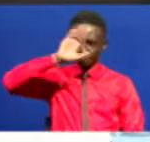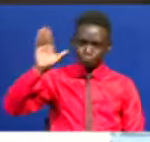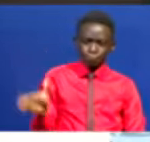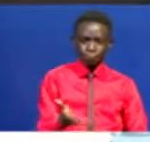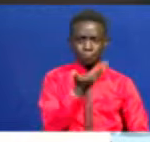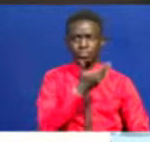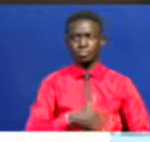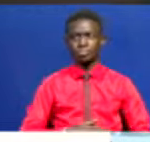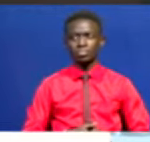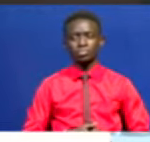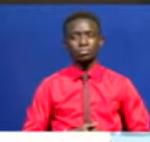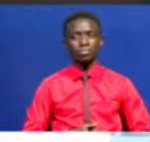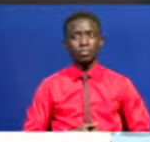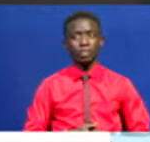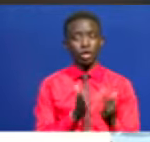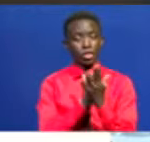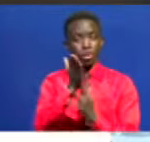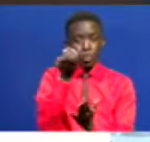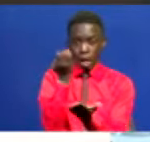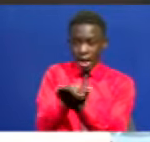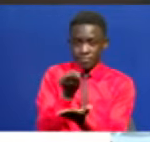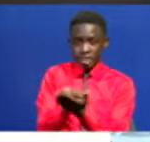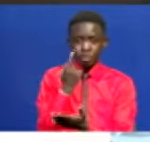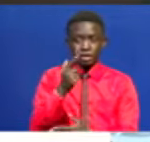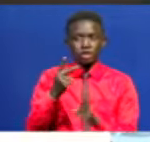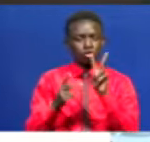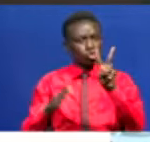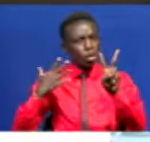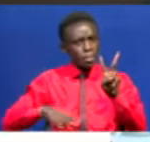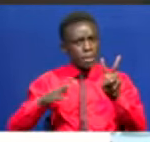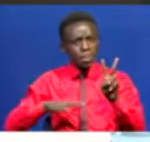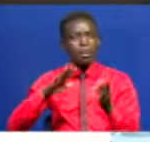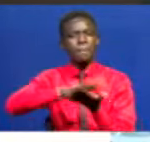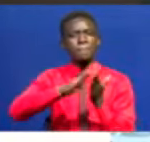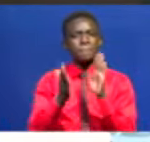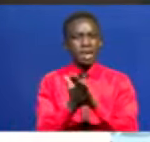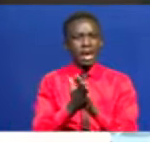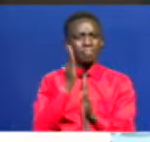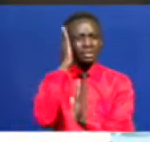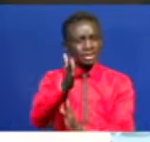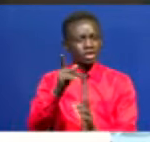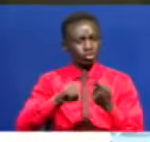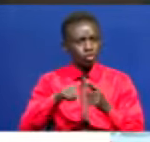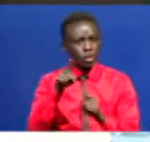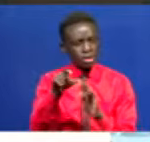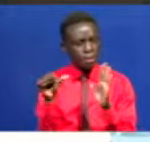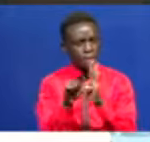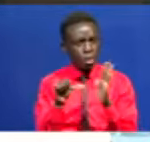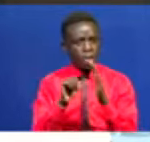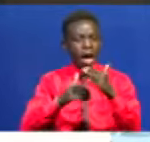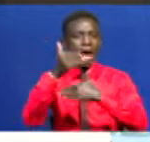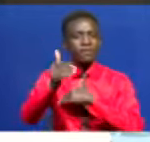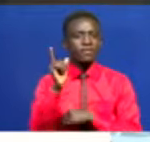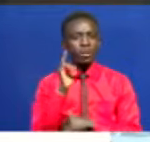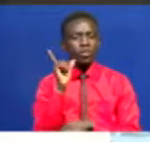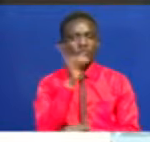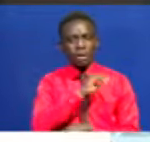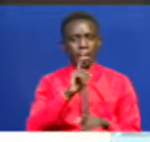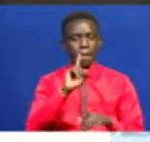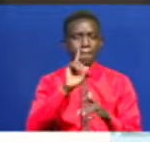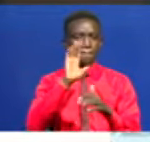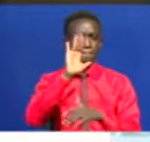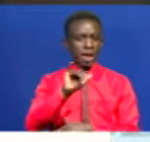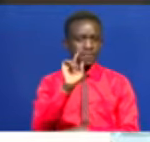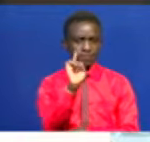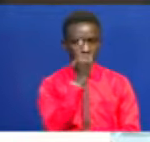Going by this evidence, the two only became aware of the commission of the offence after it was completed by the first accused person.